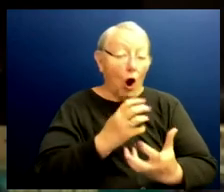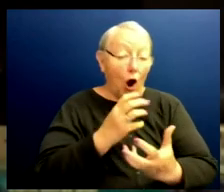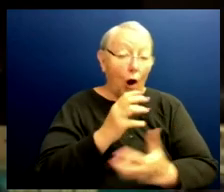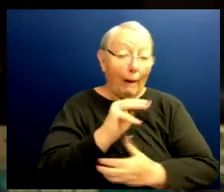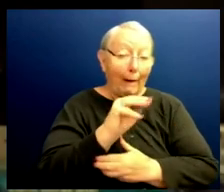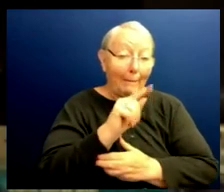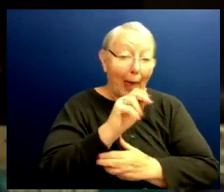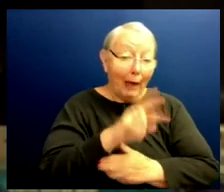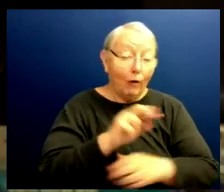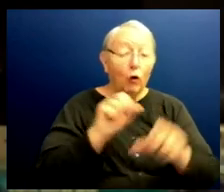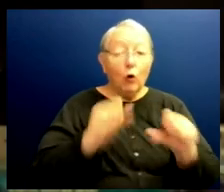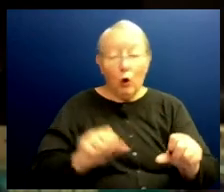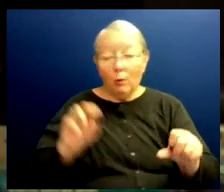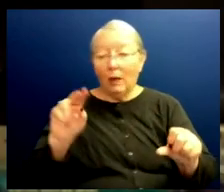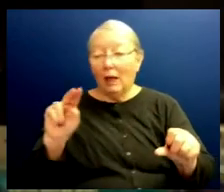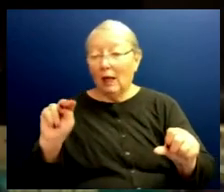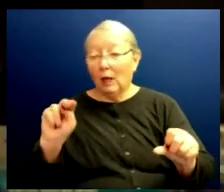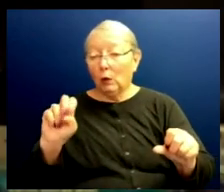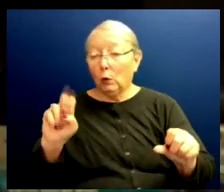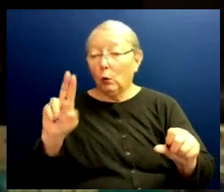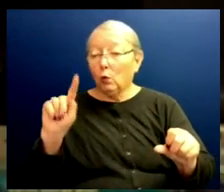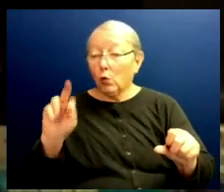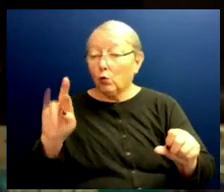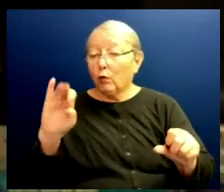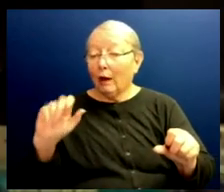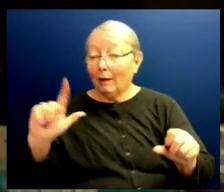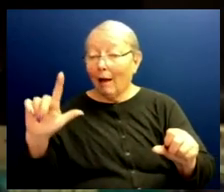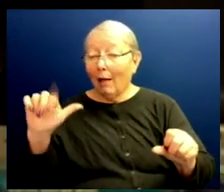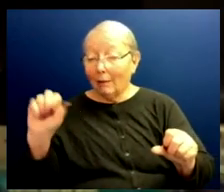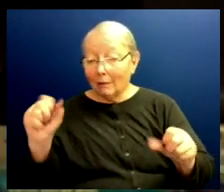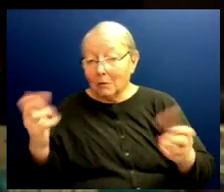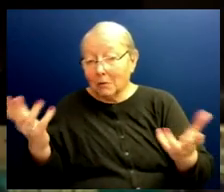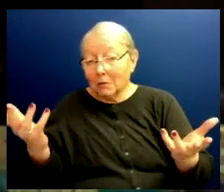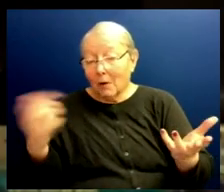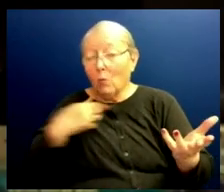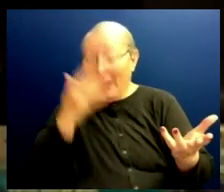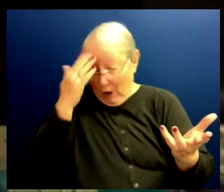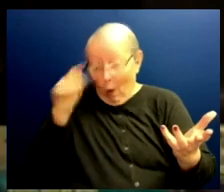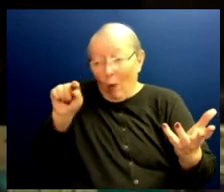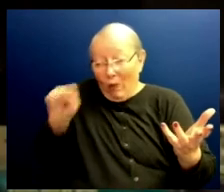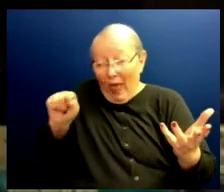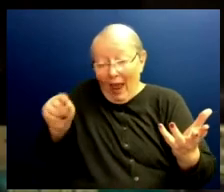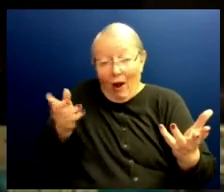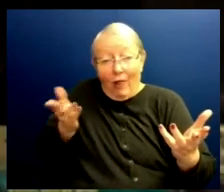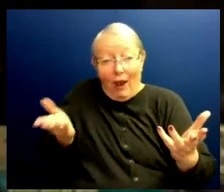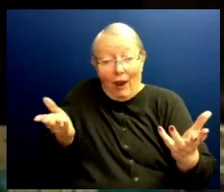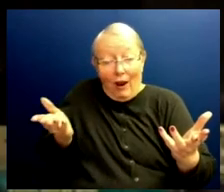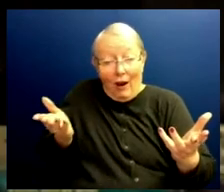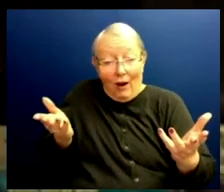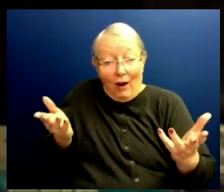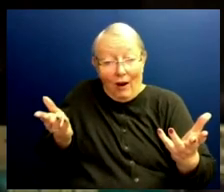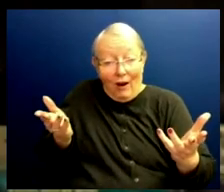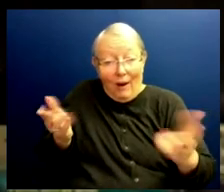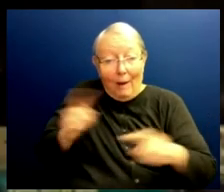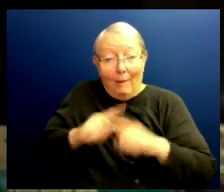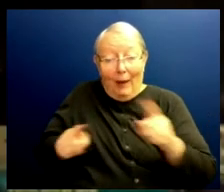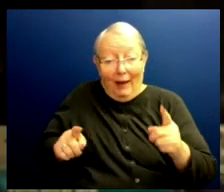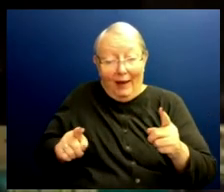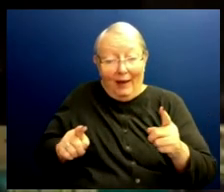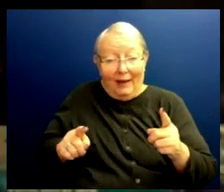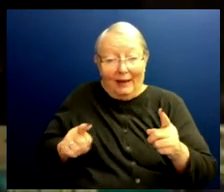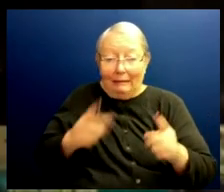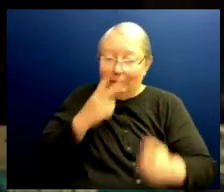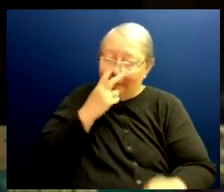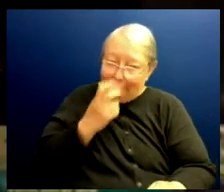which we know they exist. Very unlikely, though, because if you posit neutrinos, which